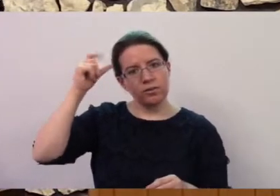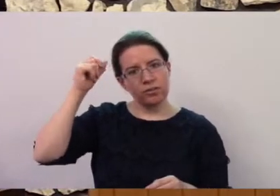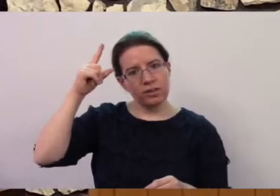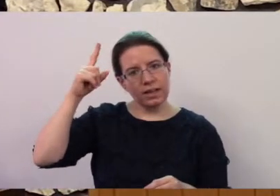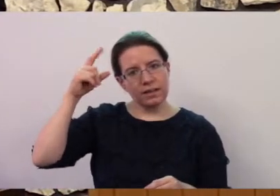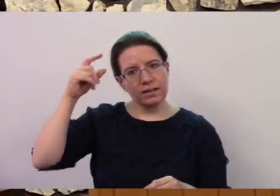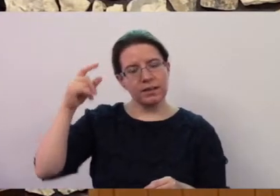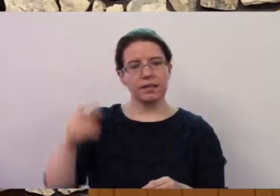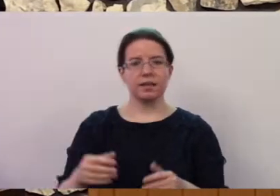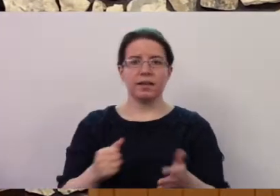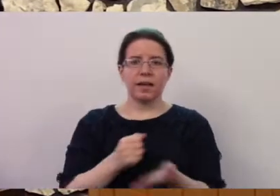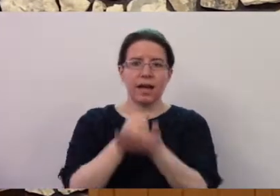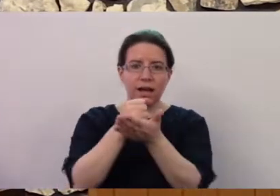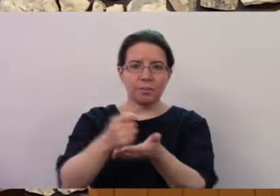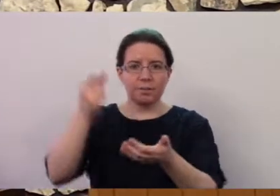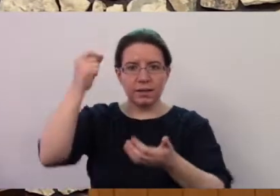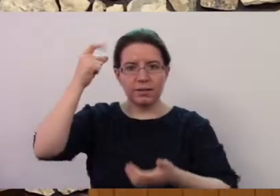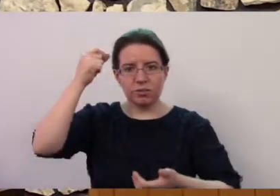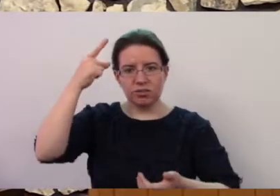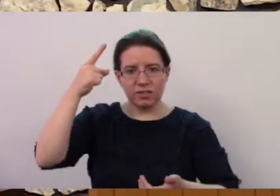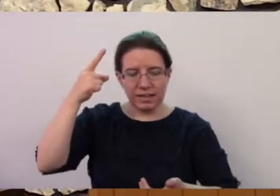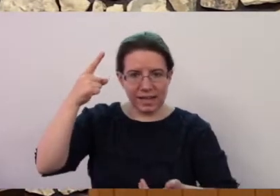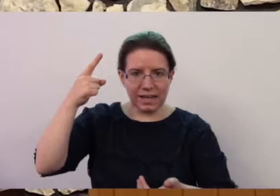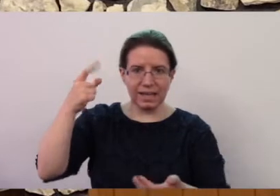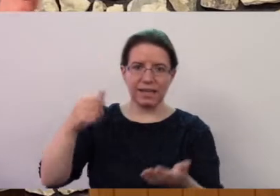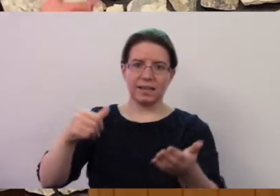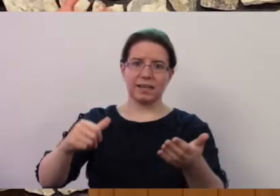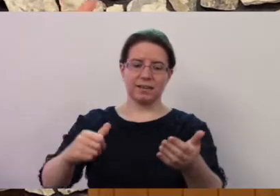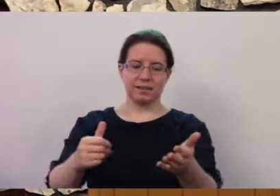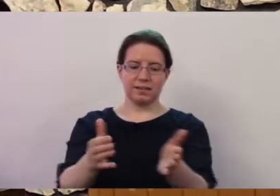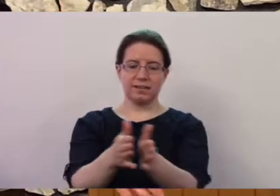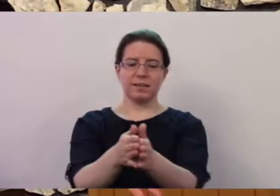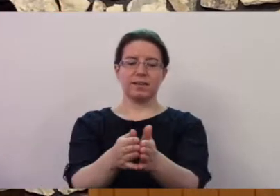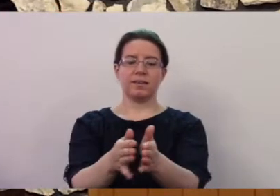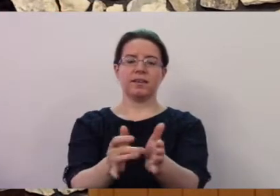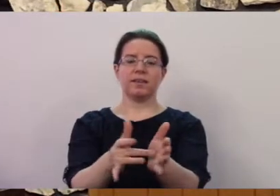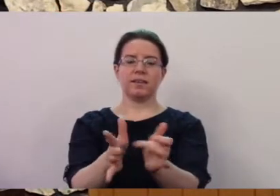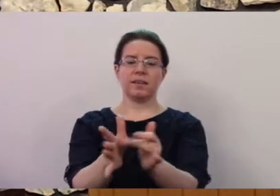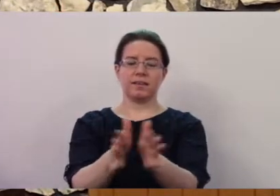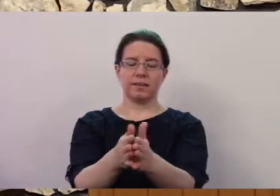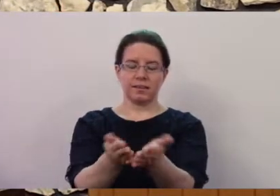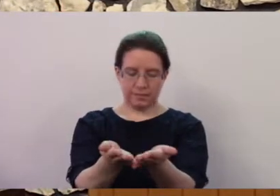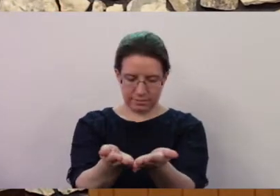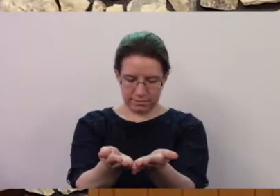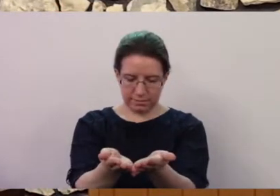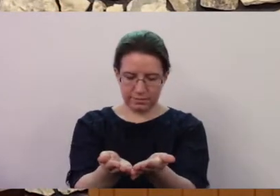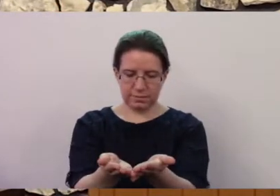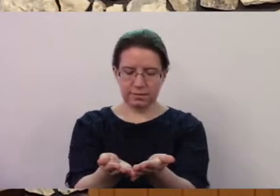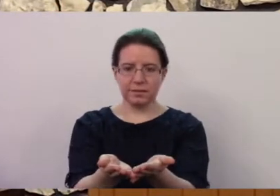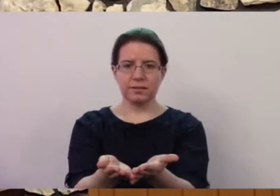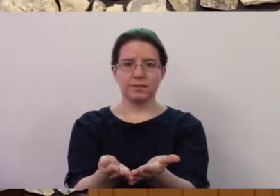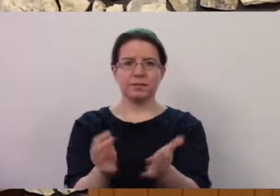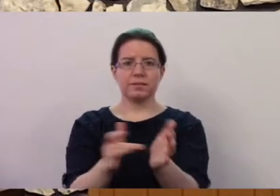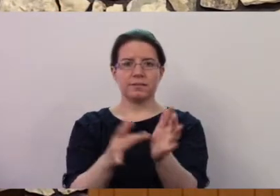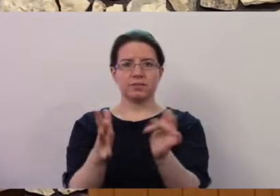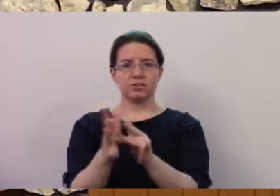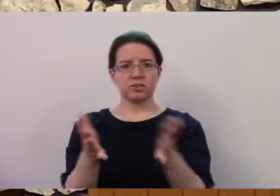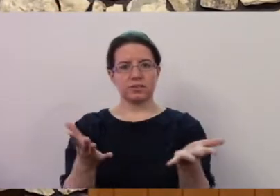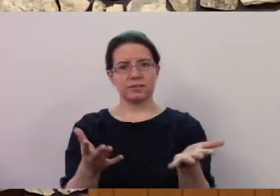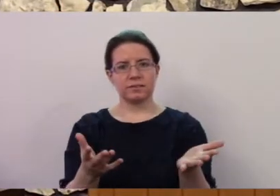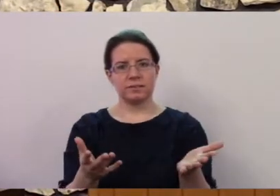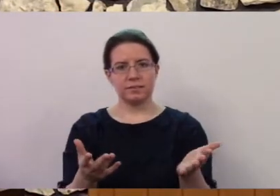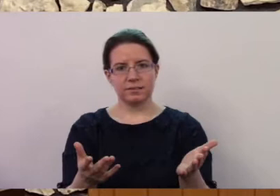understand the scriptures. Okay. Hallelujah. Oh, that they might understand what he had spoken to them. Okay. He gave